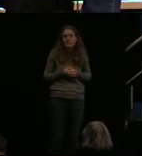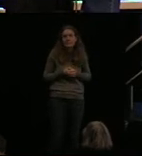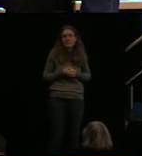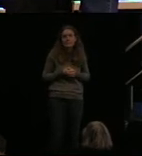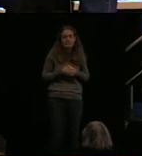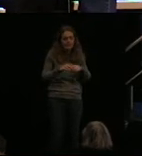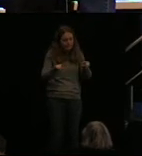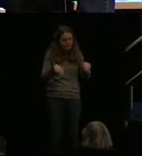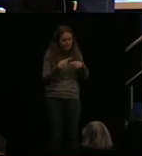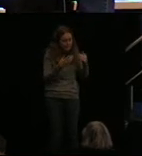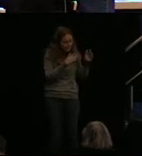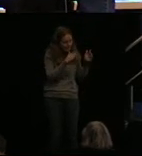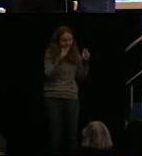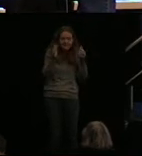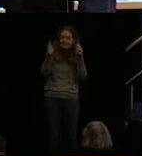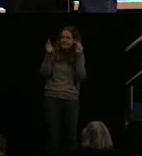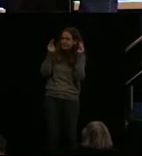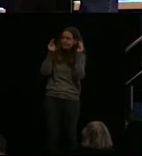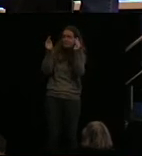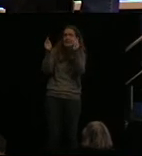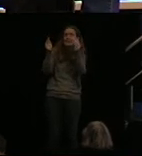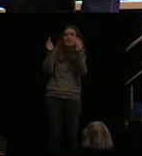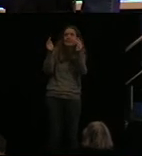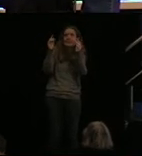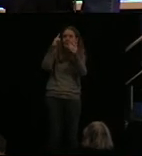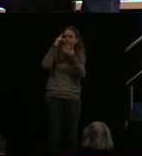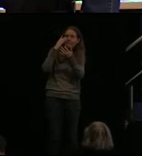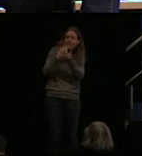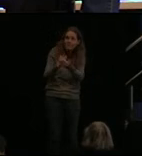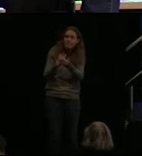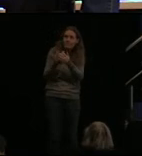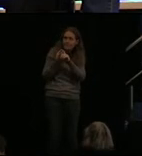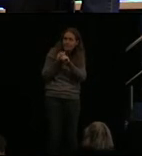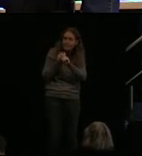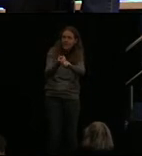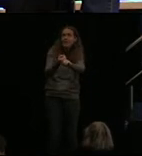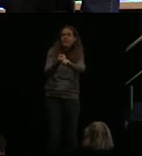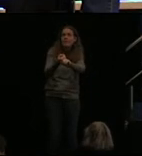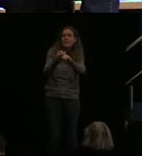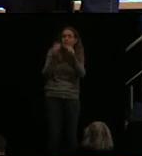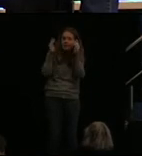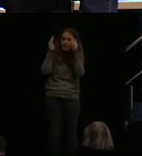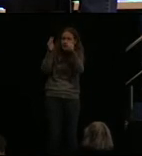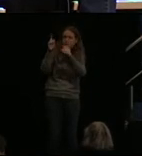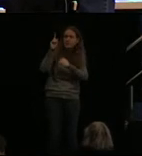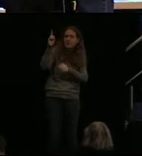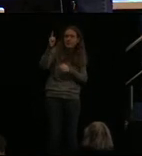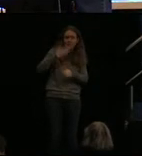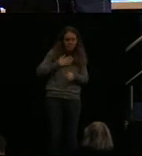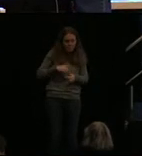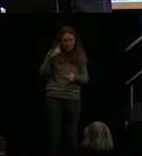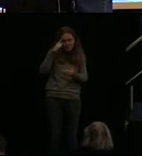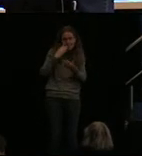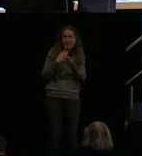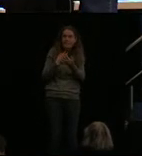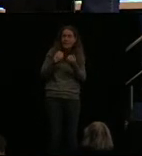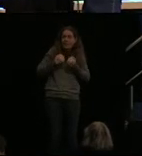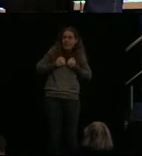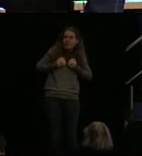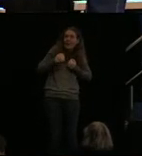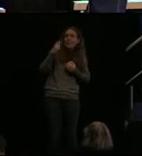and that we would turn back to you in faithfulness to you, because we want to be faithful to our